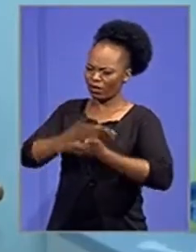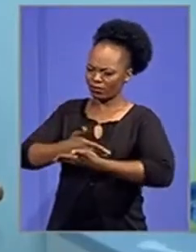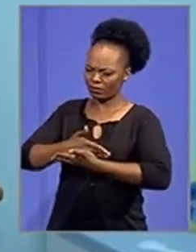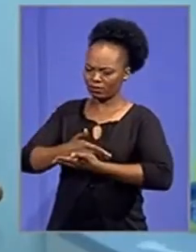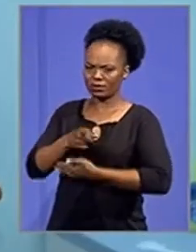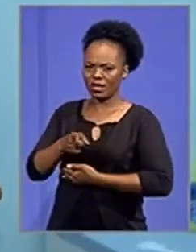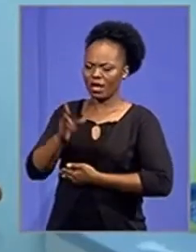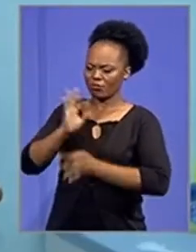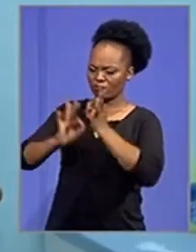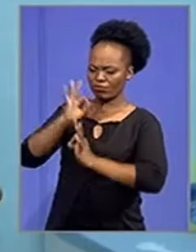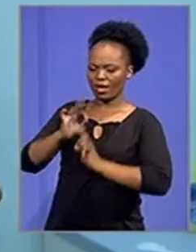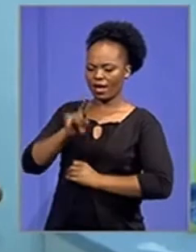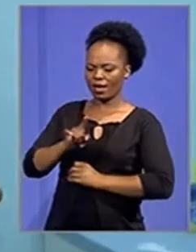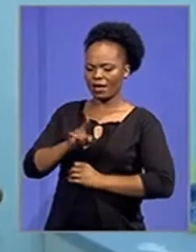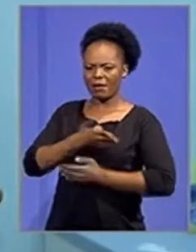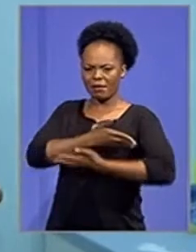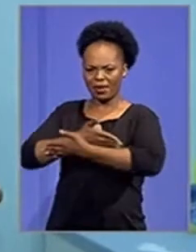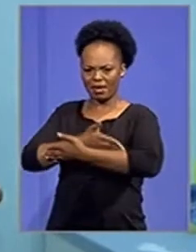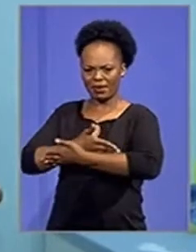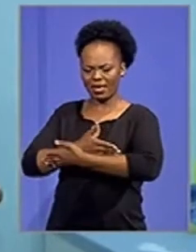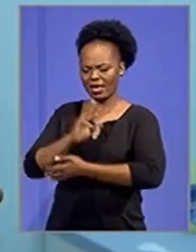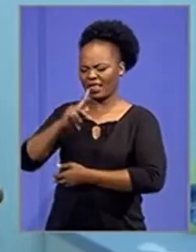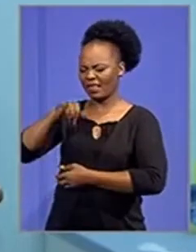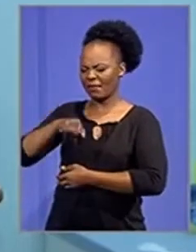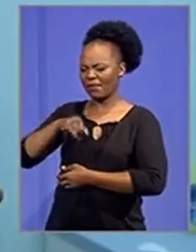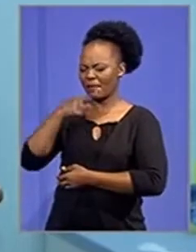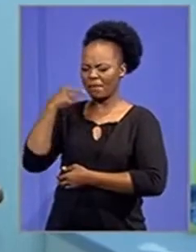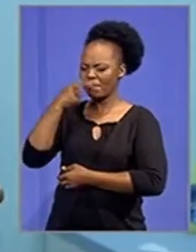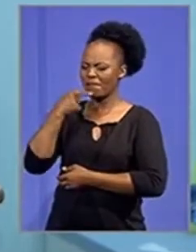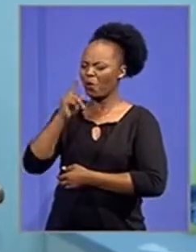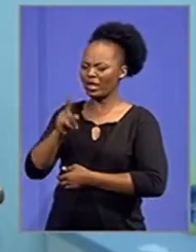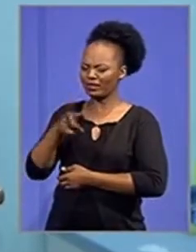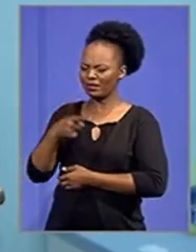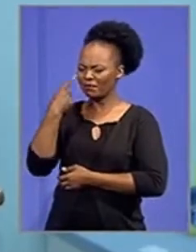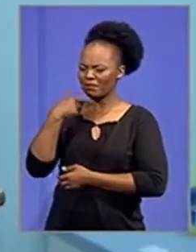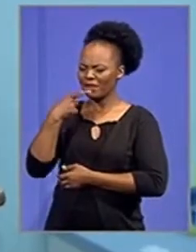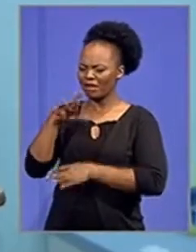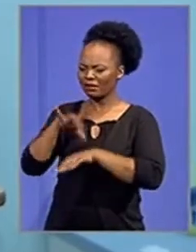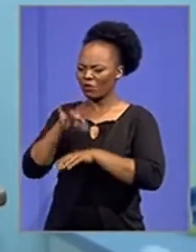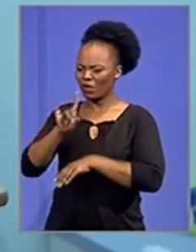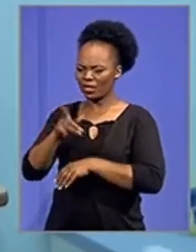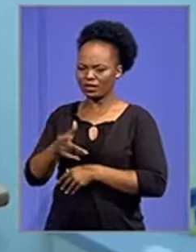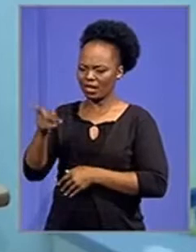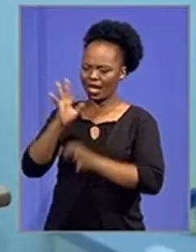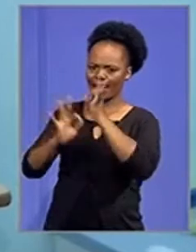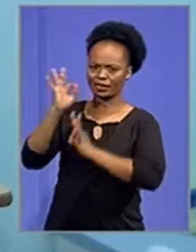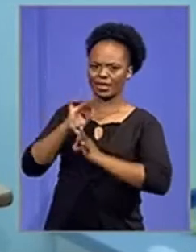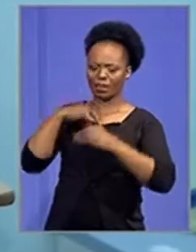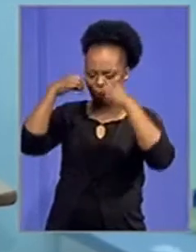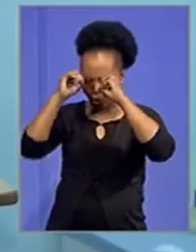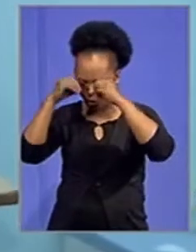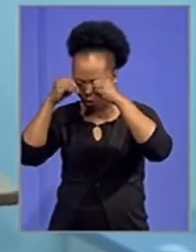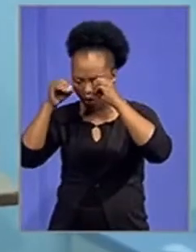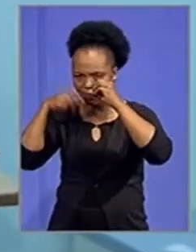cleft palate. I asked the daughter, what is a cleft palate? And she explained it in Google for me. I read